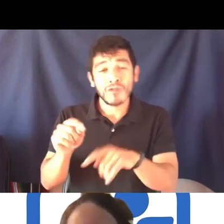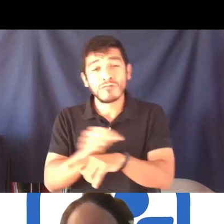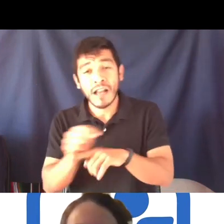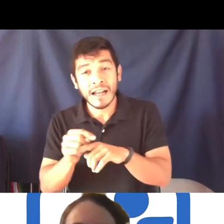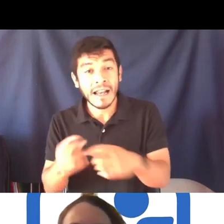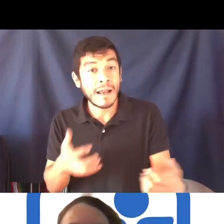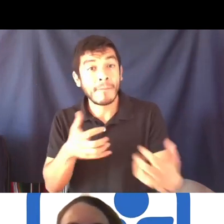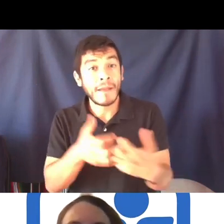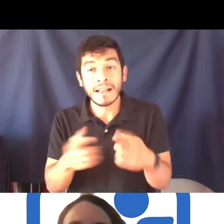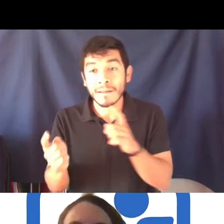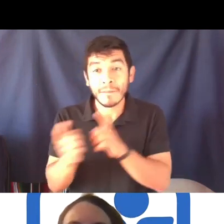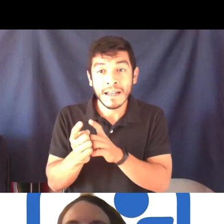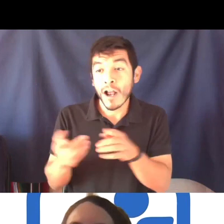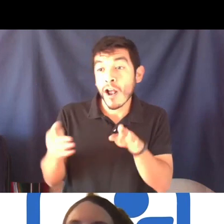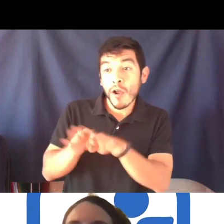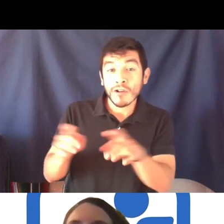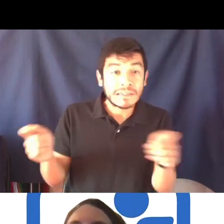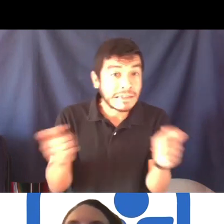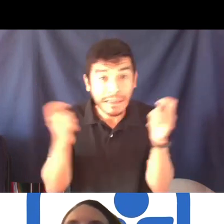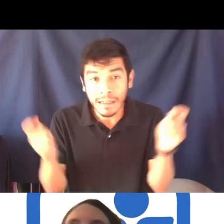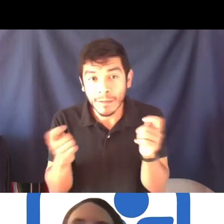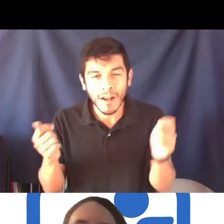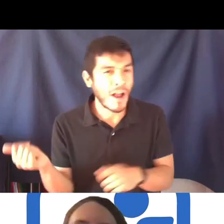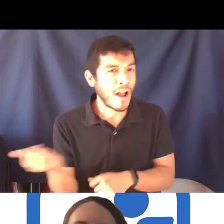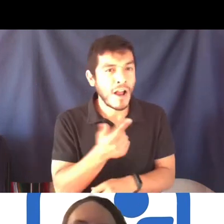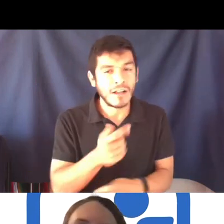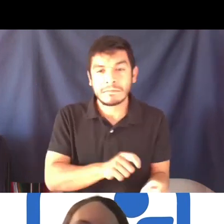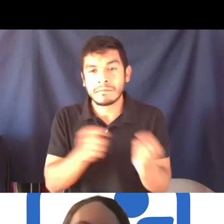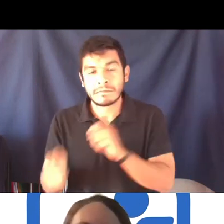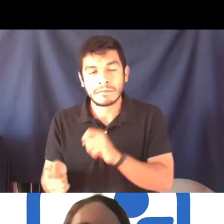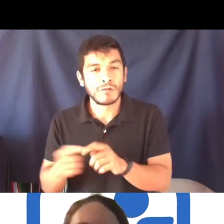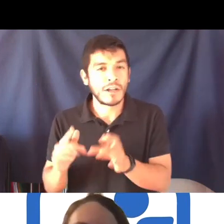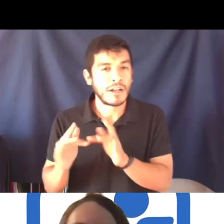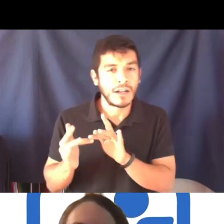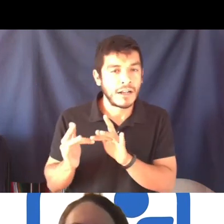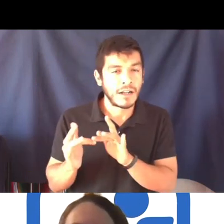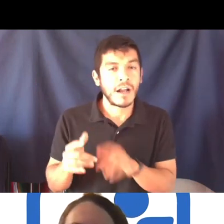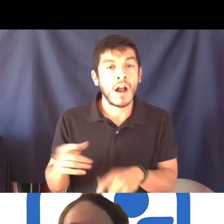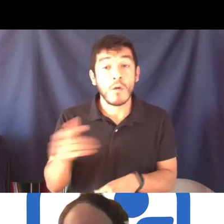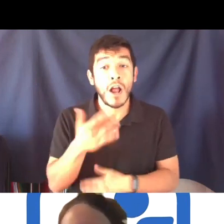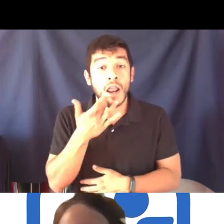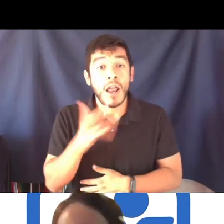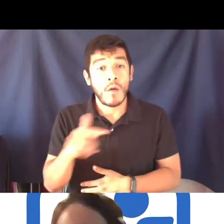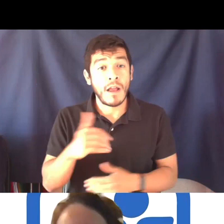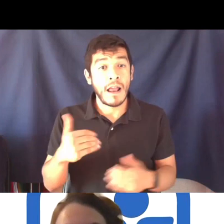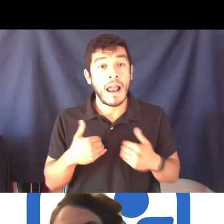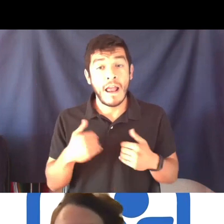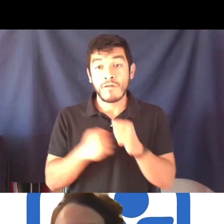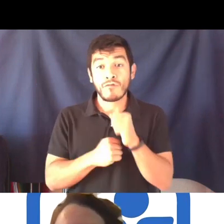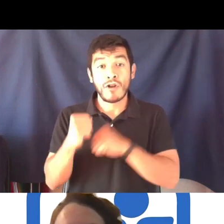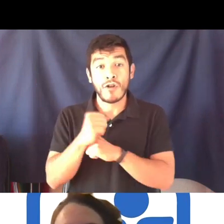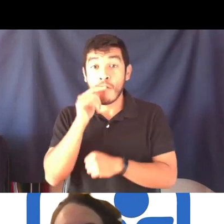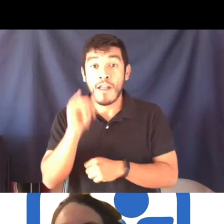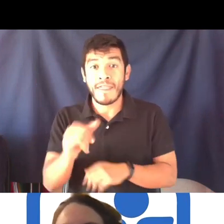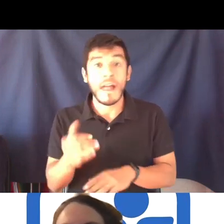closure celebrations, everything has been shifted. And we were lucky that we had infrastructure for that